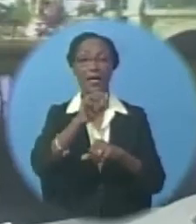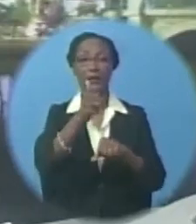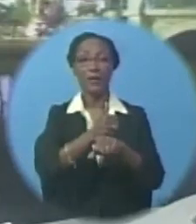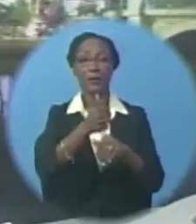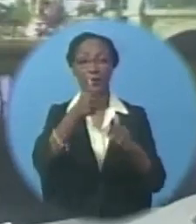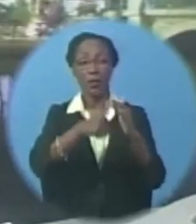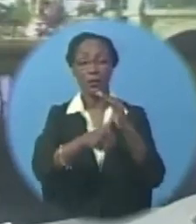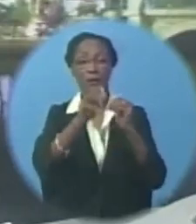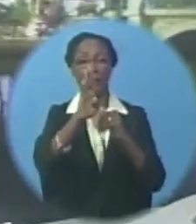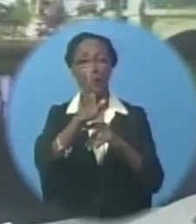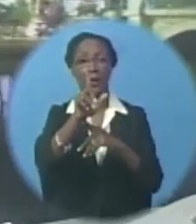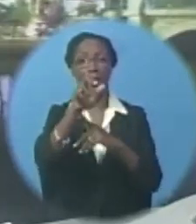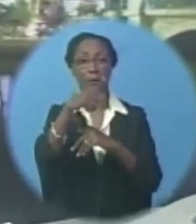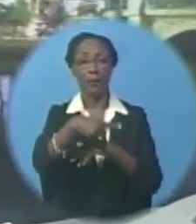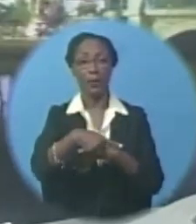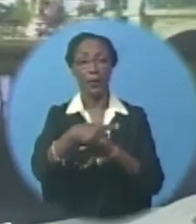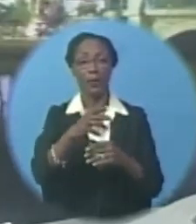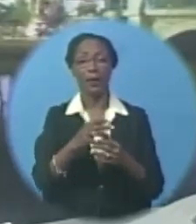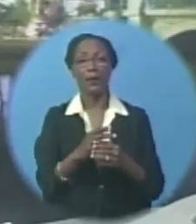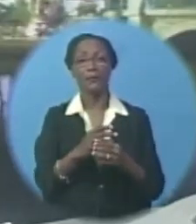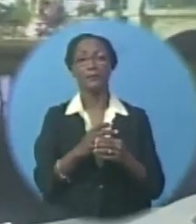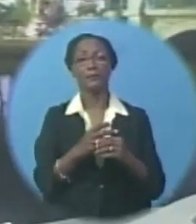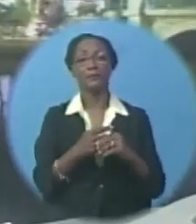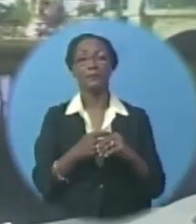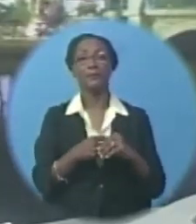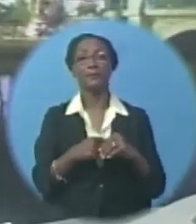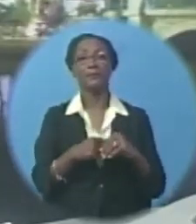emergency situations.